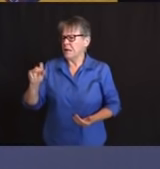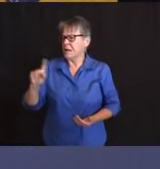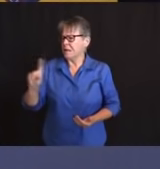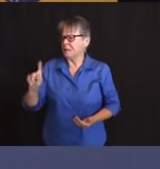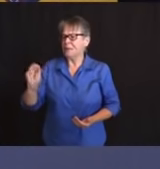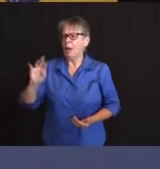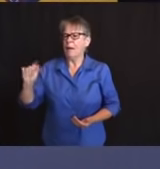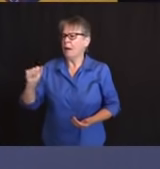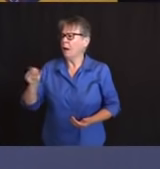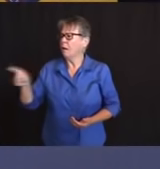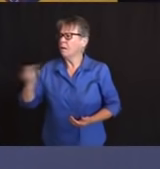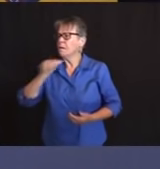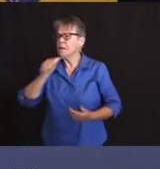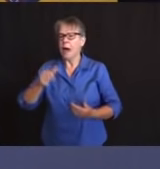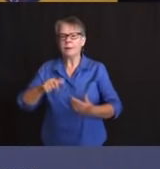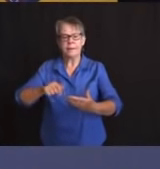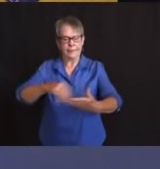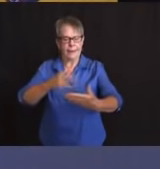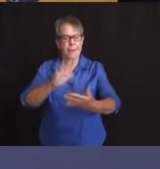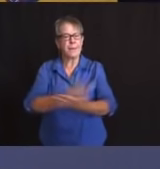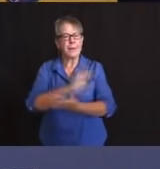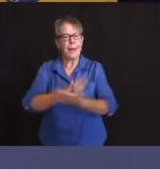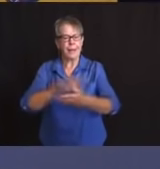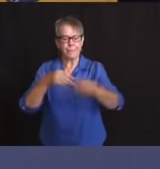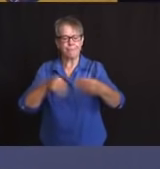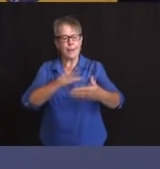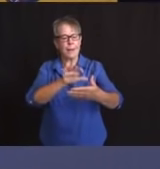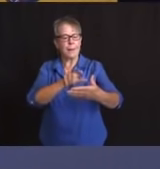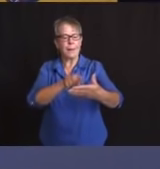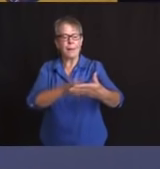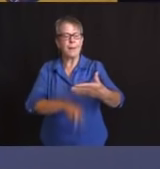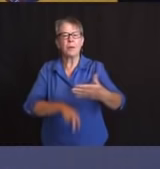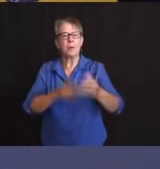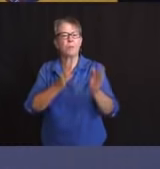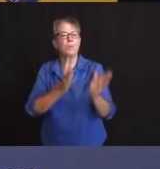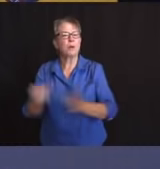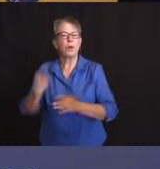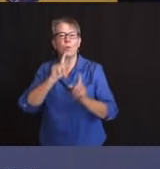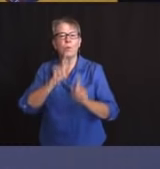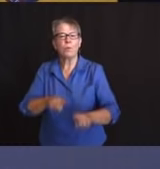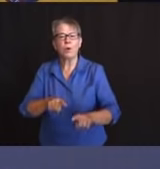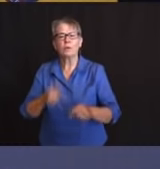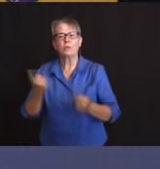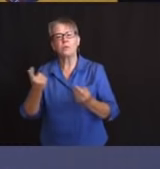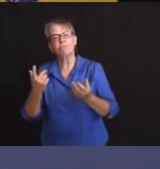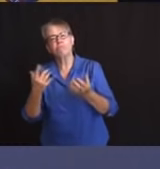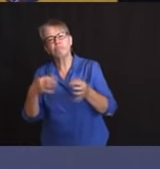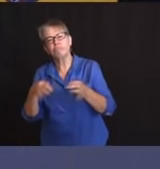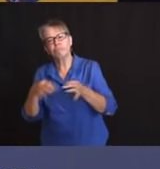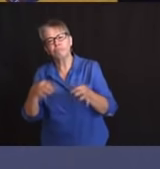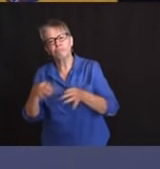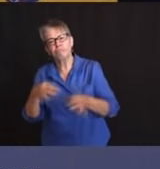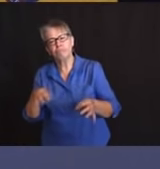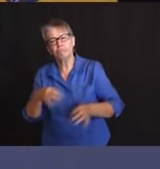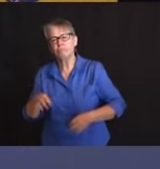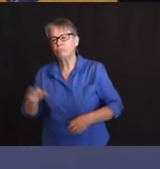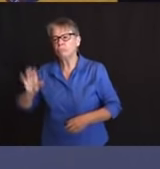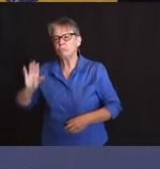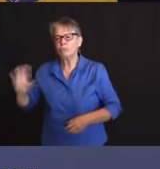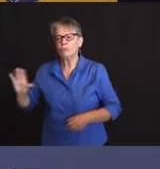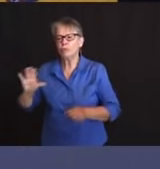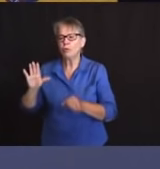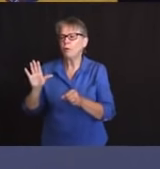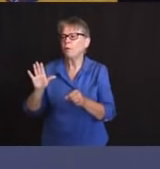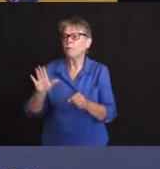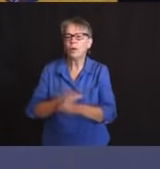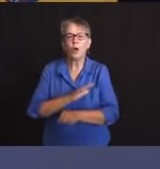entire professional and educational history is in education, is with us, and obviously you'll jump in and correct the record wherever I